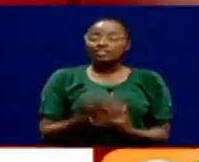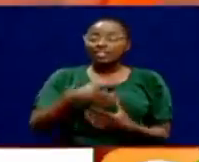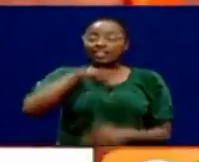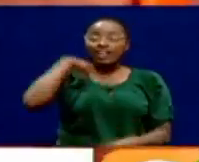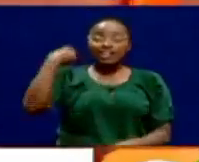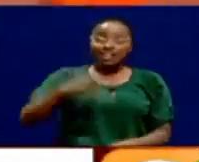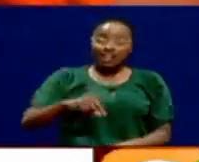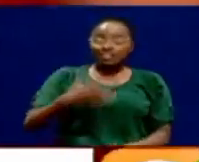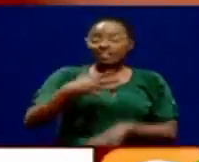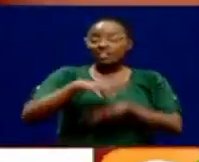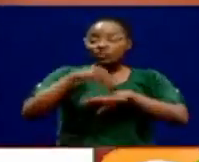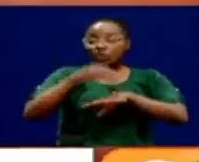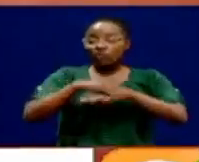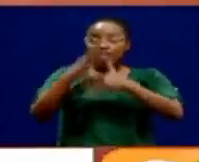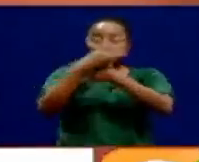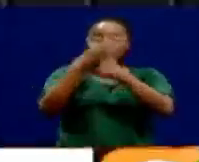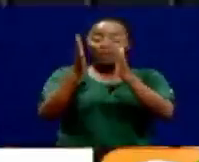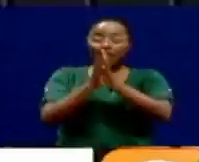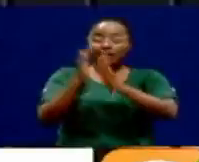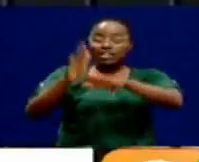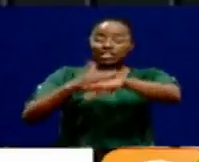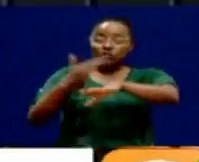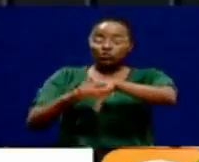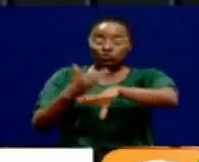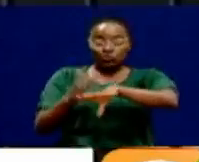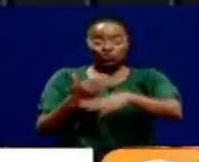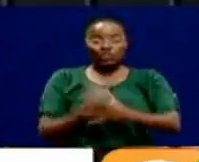Russian, Swedish, German and Kikuyu.